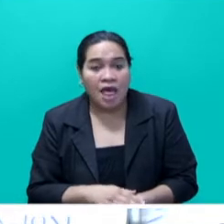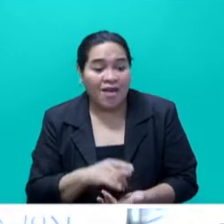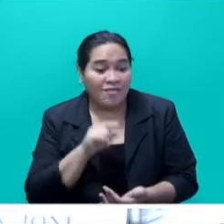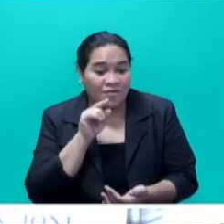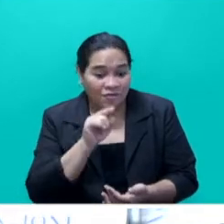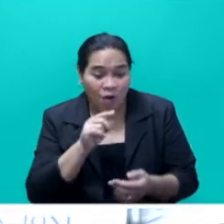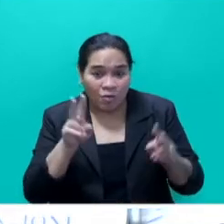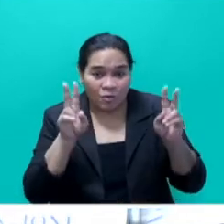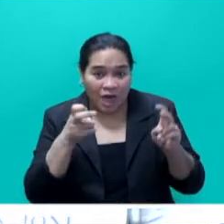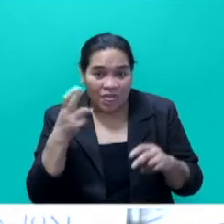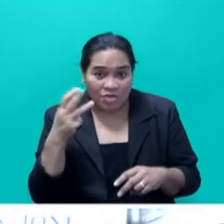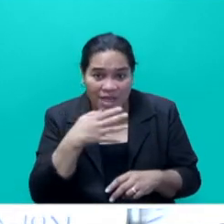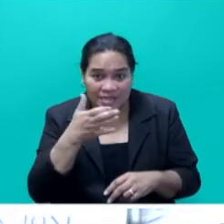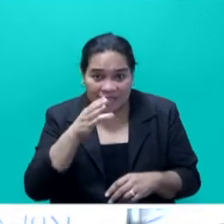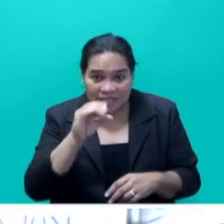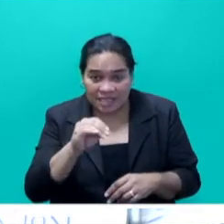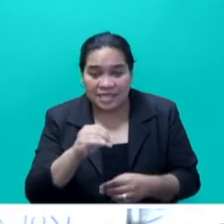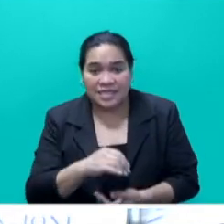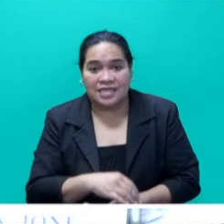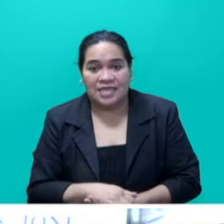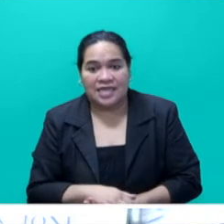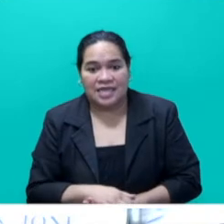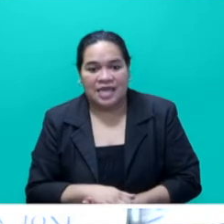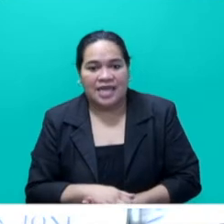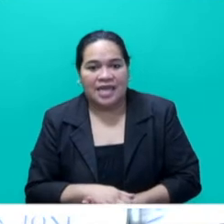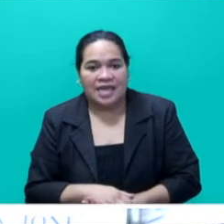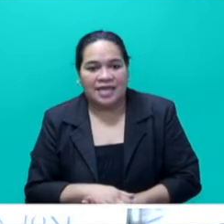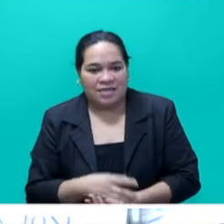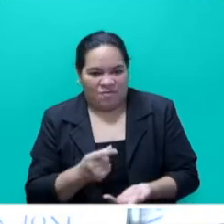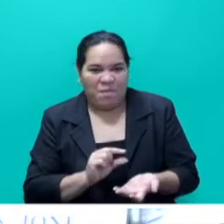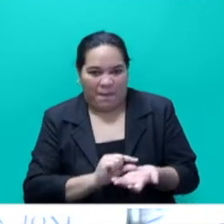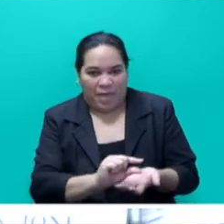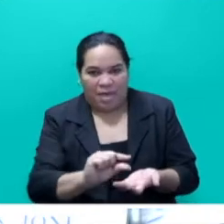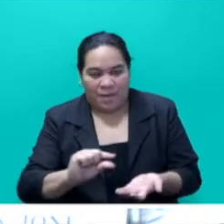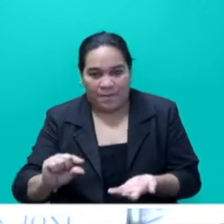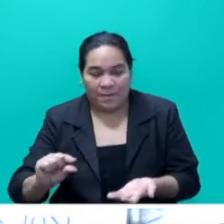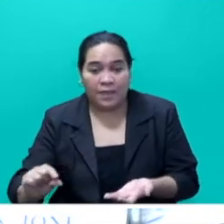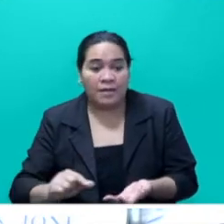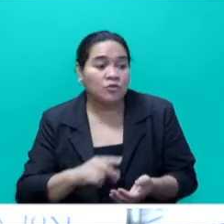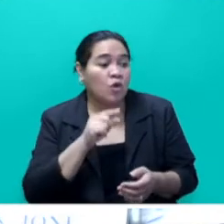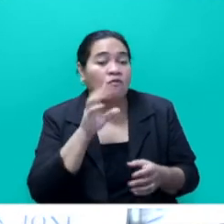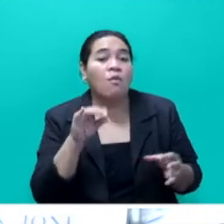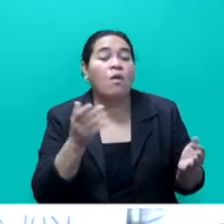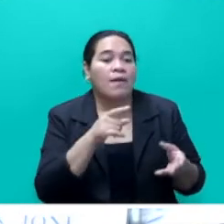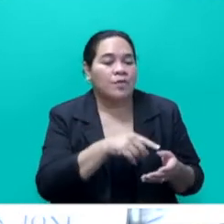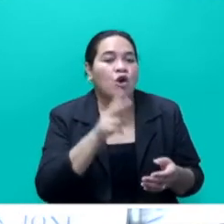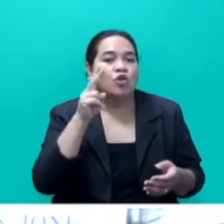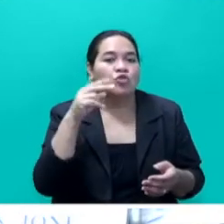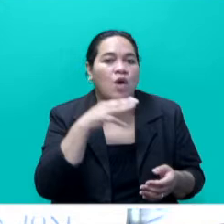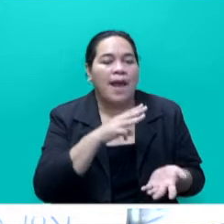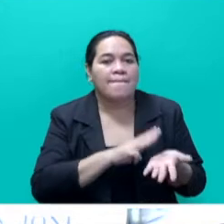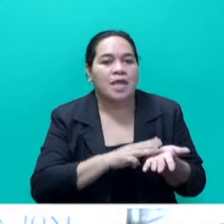360, which has been now commonly known as the 360 payout, $200 million was allocated in the budget, or this